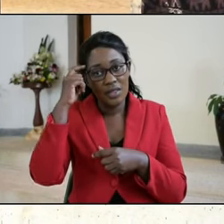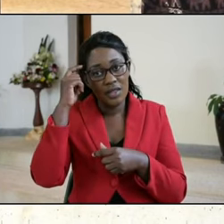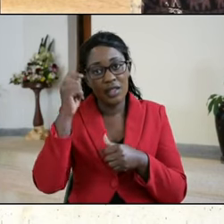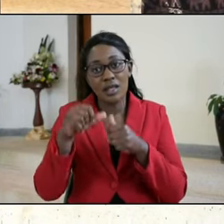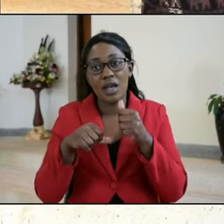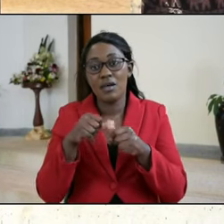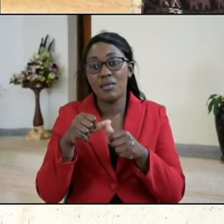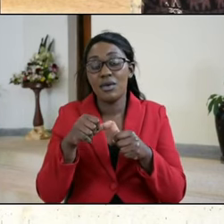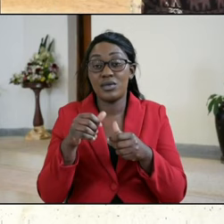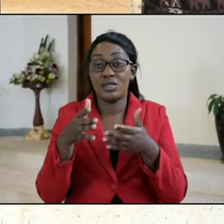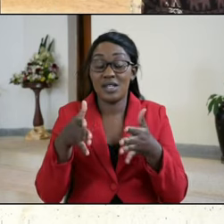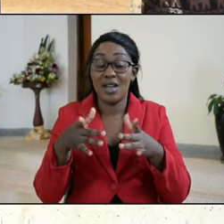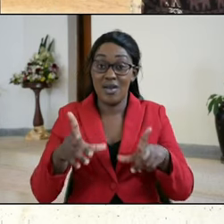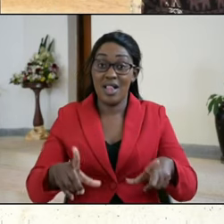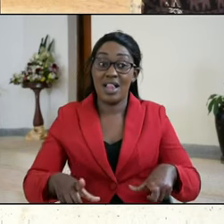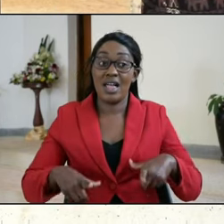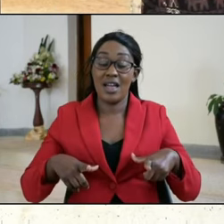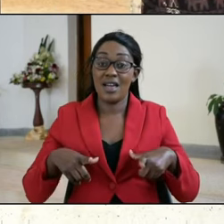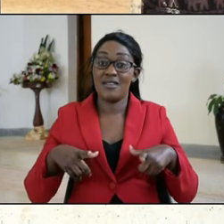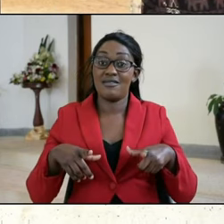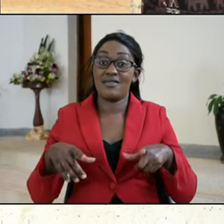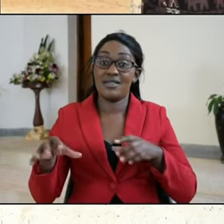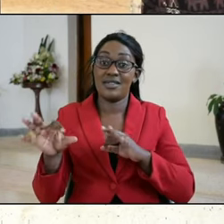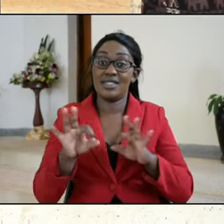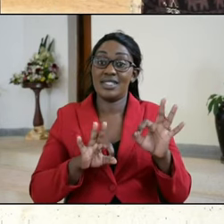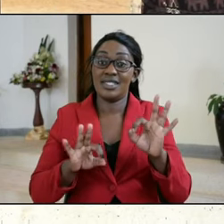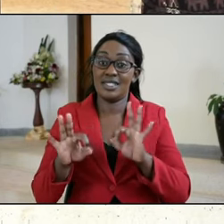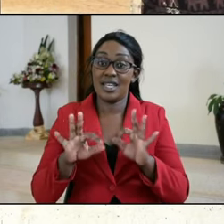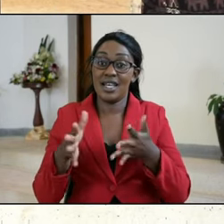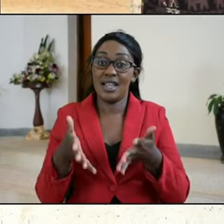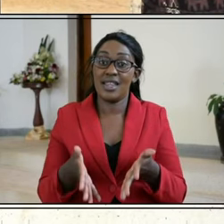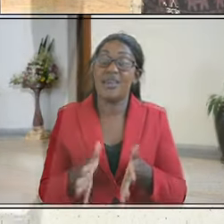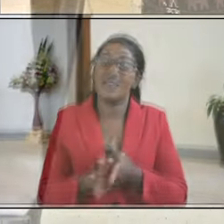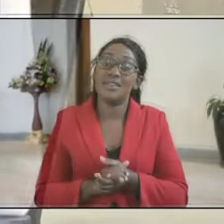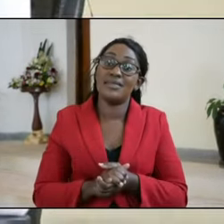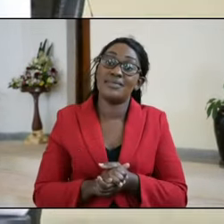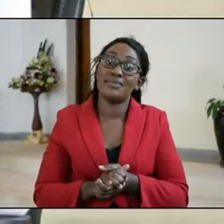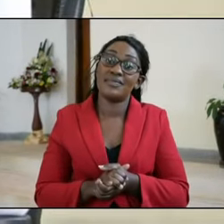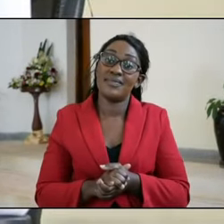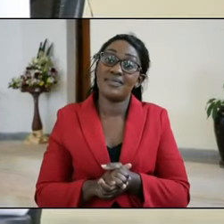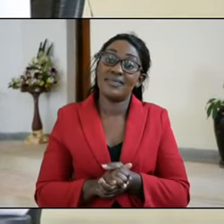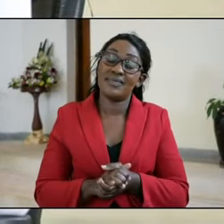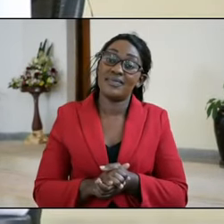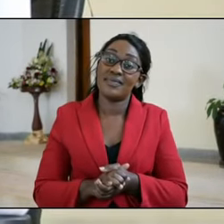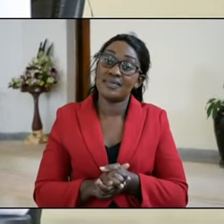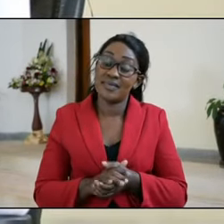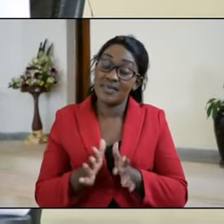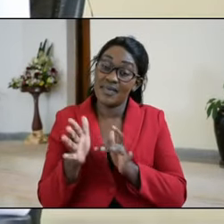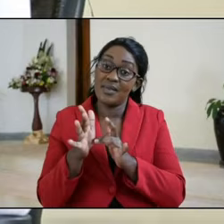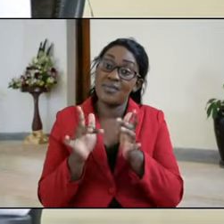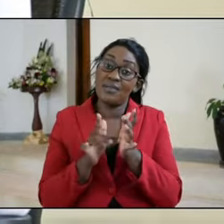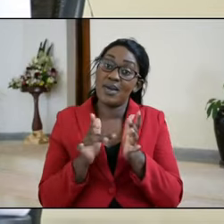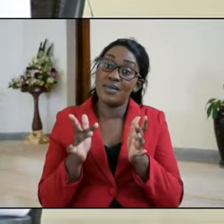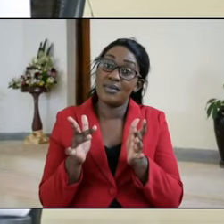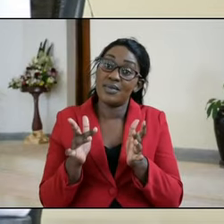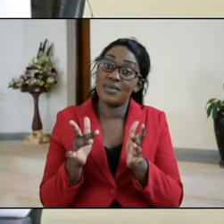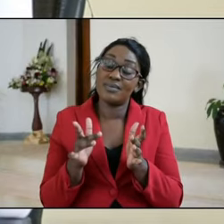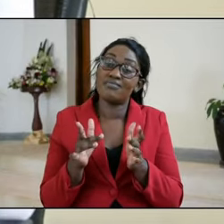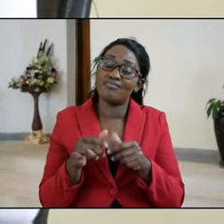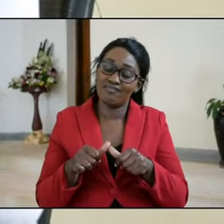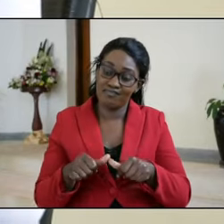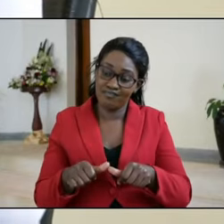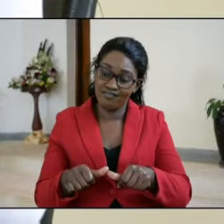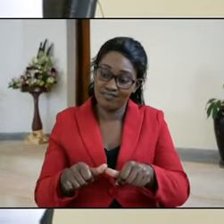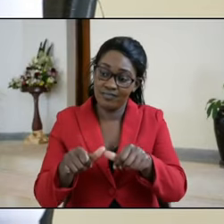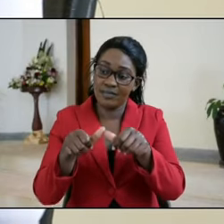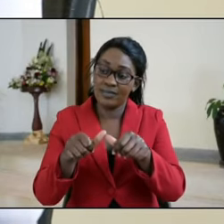postmodern world, there is something that has come out clearly from what we have discussed thus far. The Bible is very consistent.